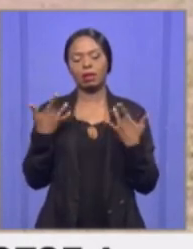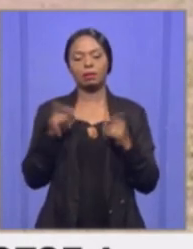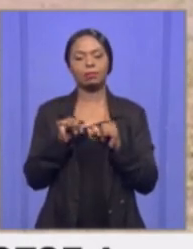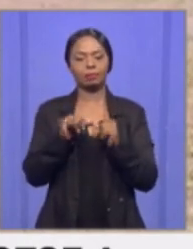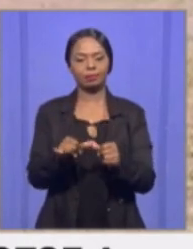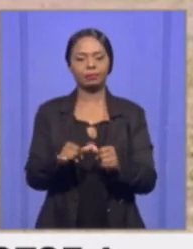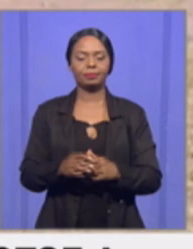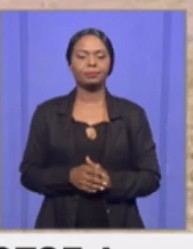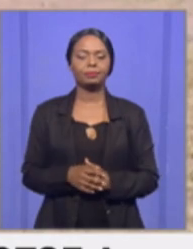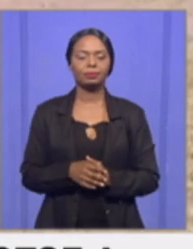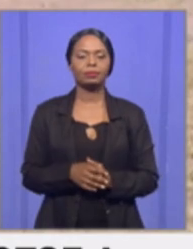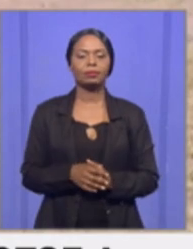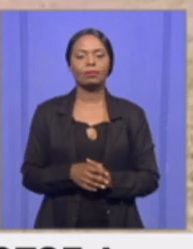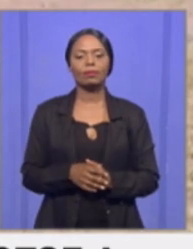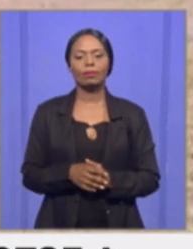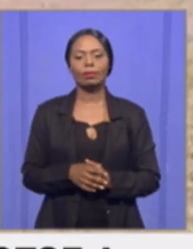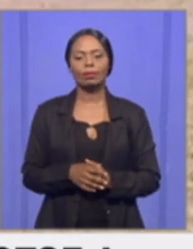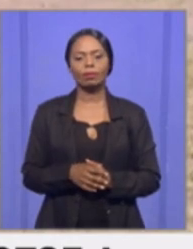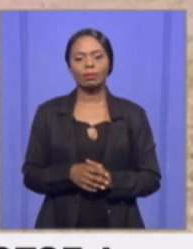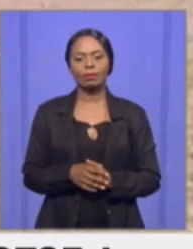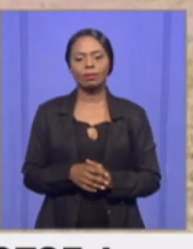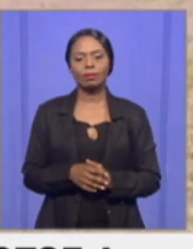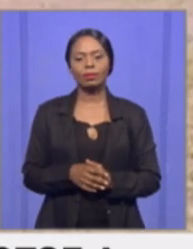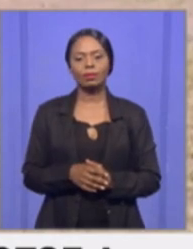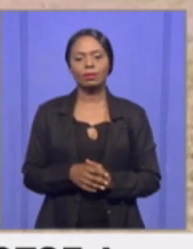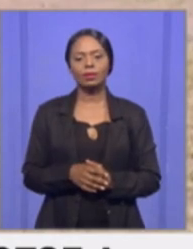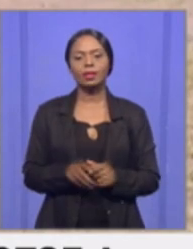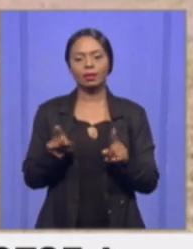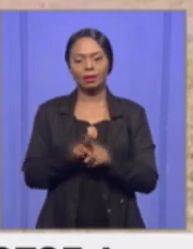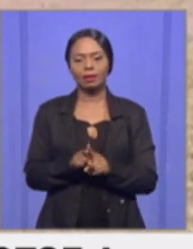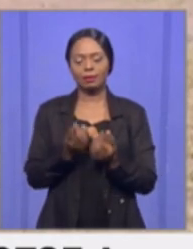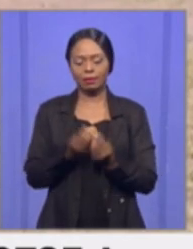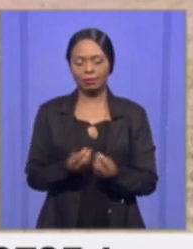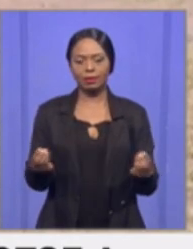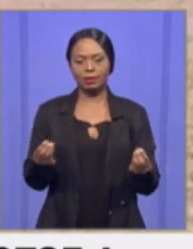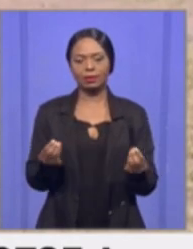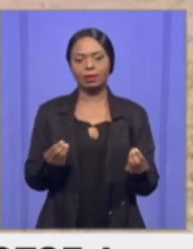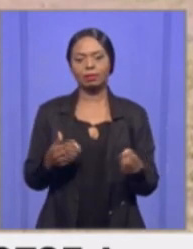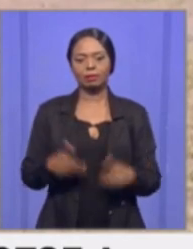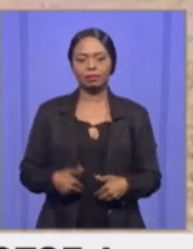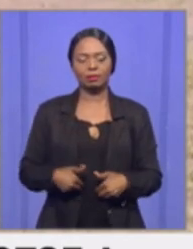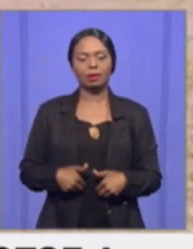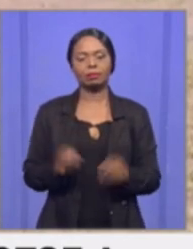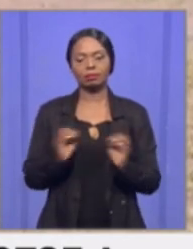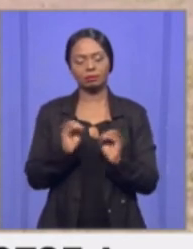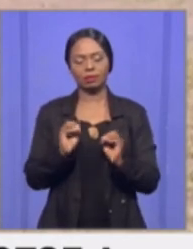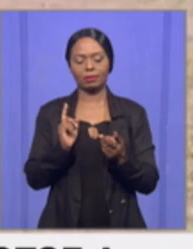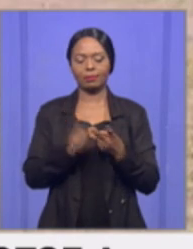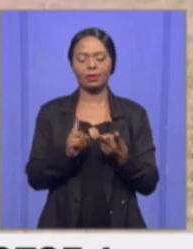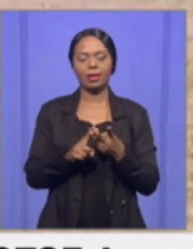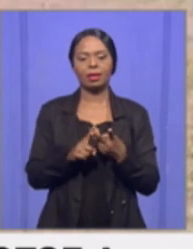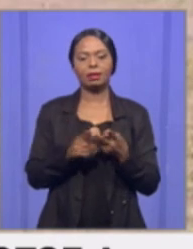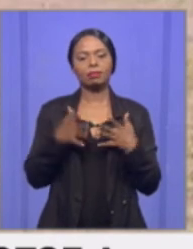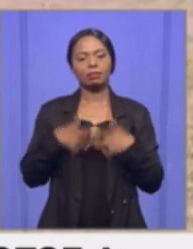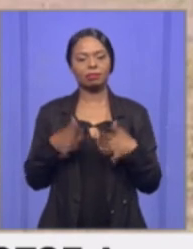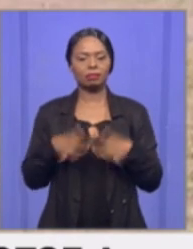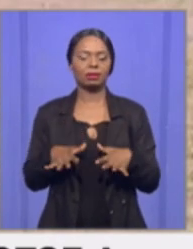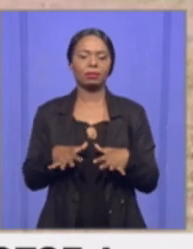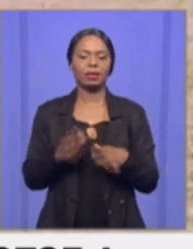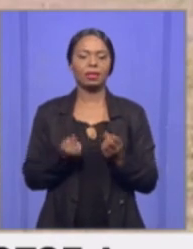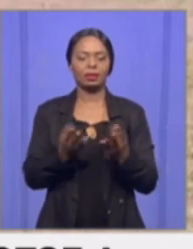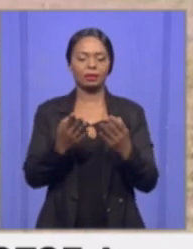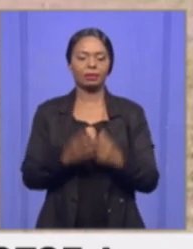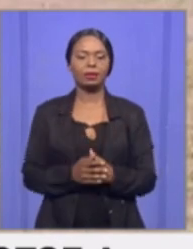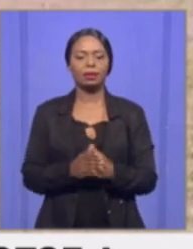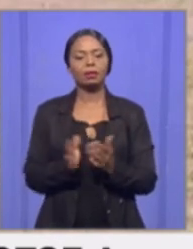bana uno bana ba seka tshwara ke tlala bana ba seka tlobola bana gore ba kgone gore le bona ba kry-e diaparo ke se sengwe seo